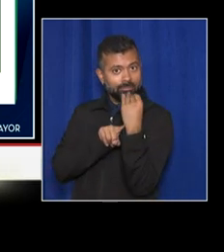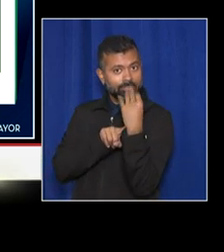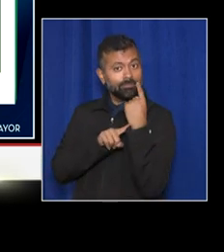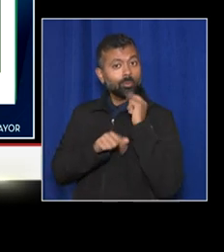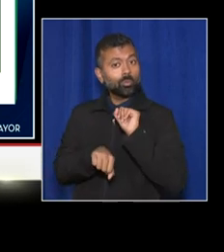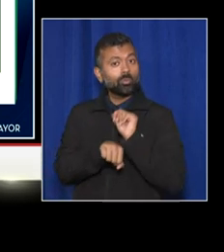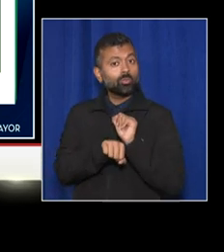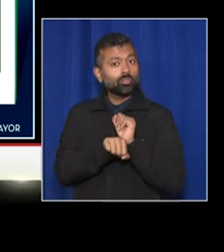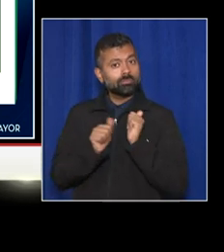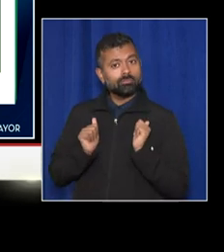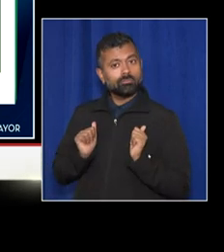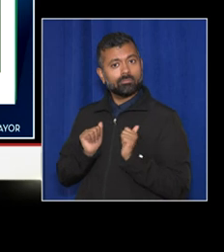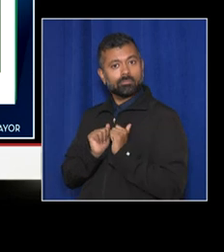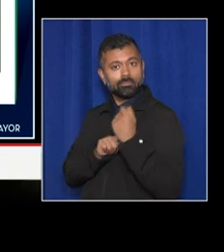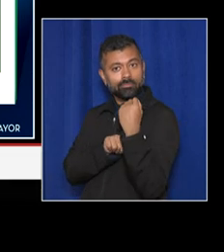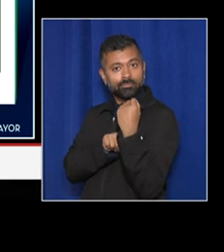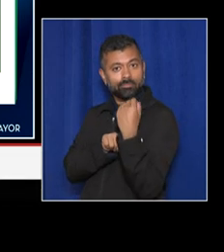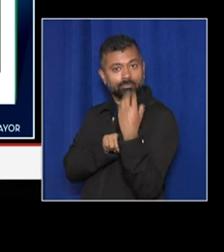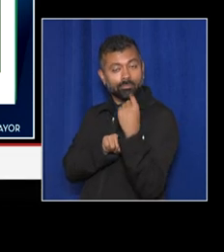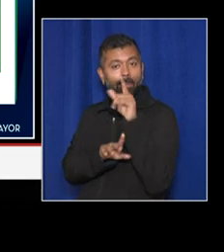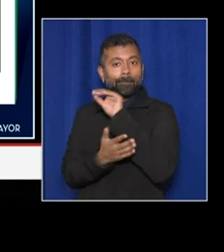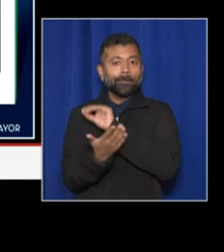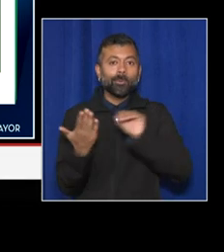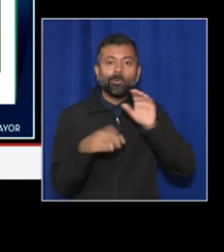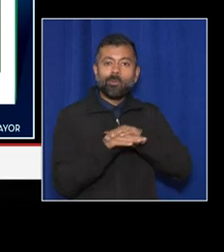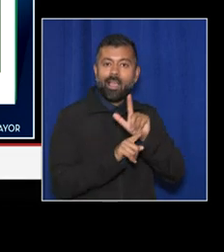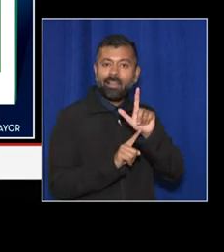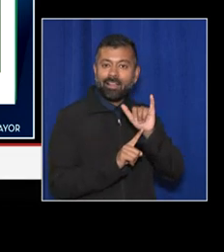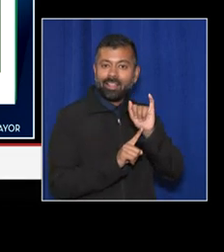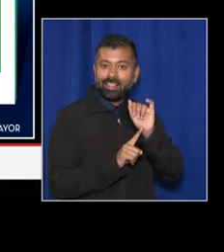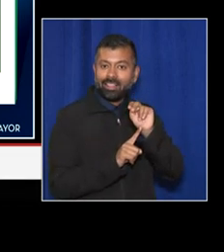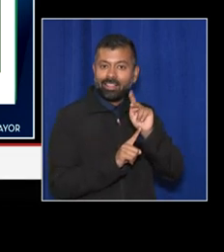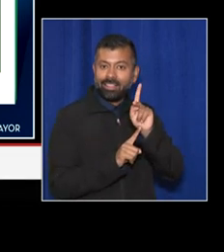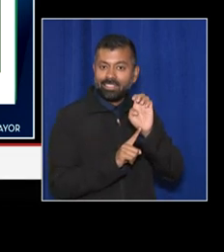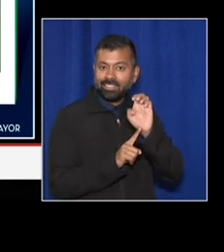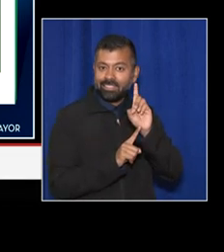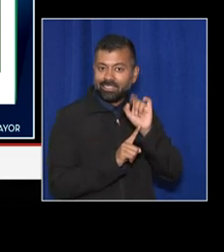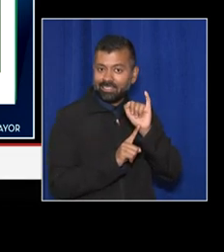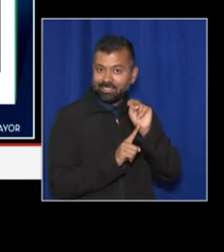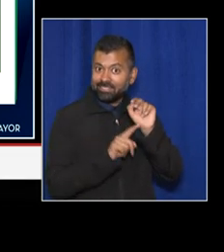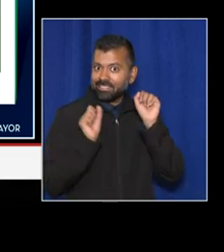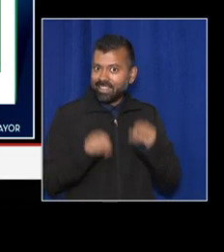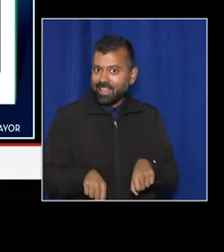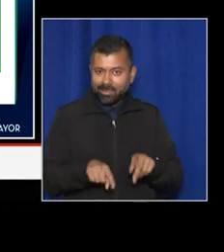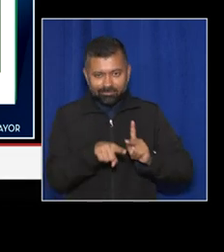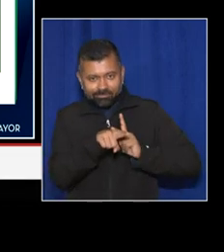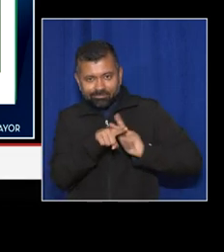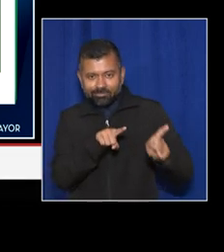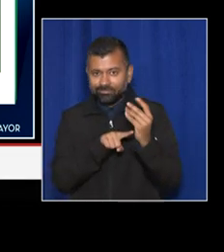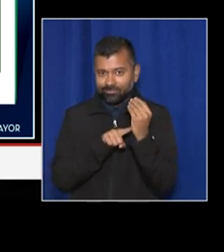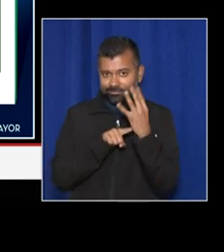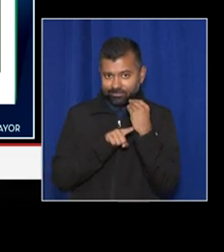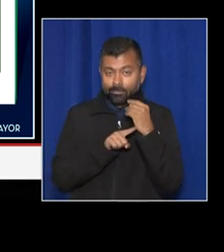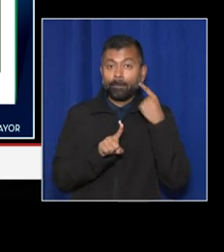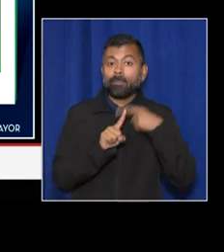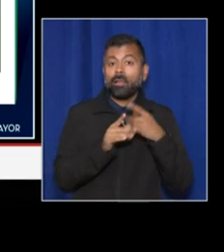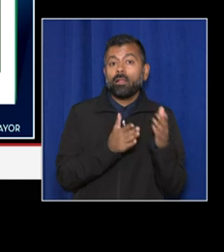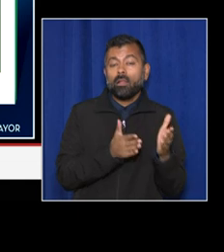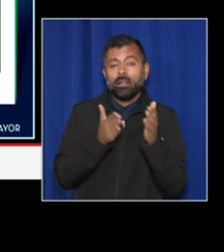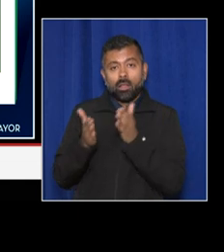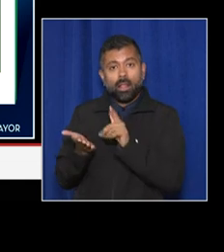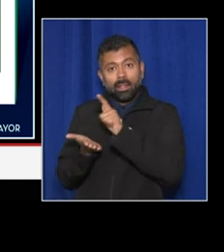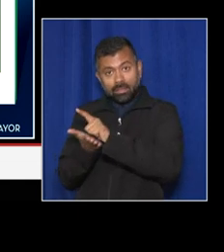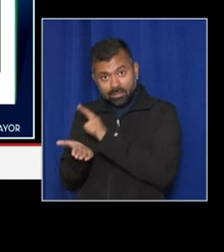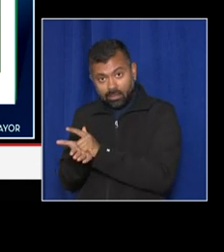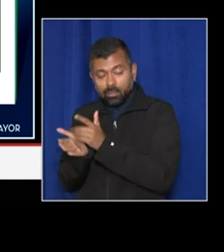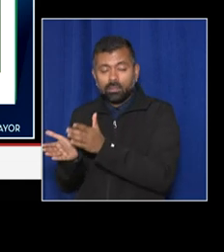profile and resources for legal, financial, and mental health supports as well. The site is up and live, and so we invite